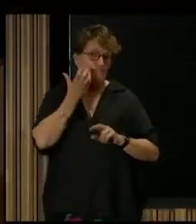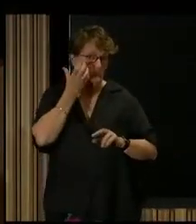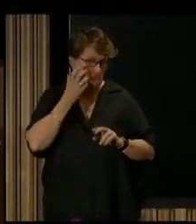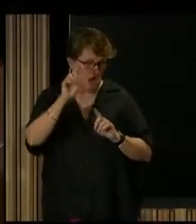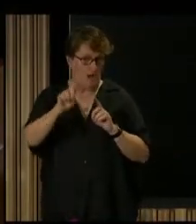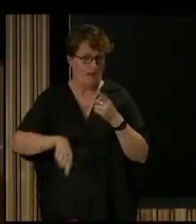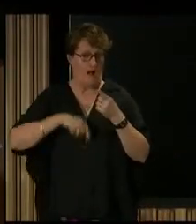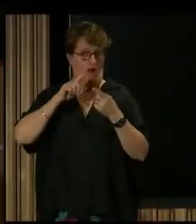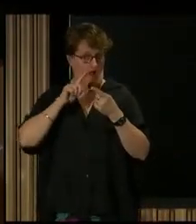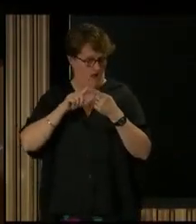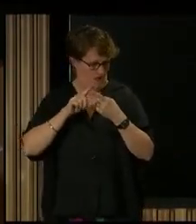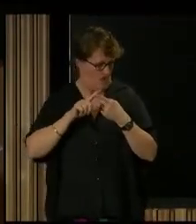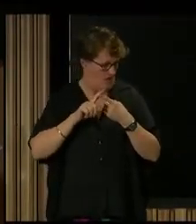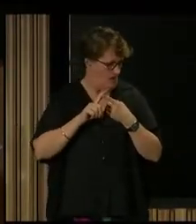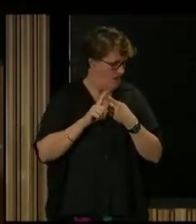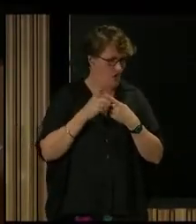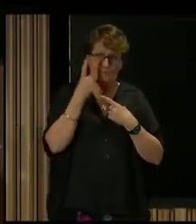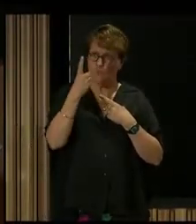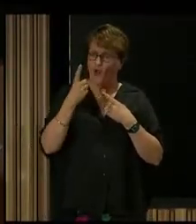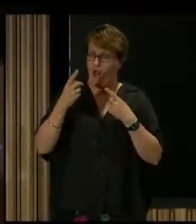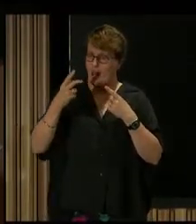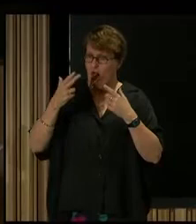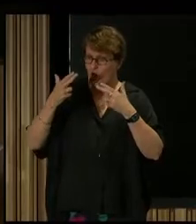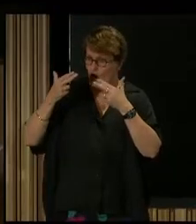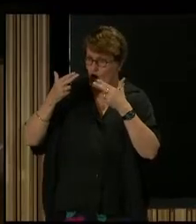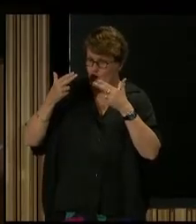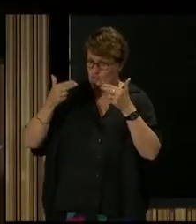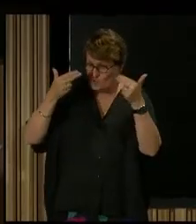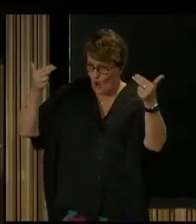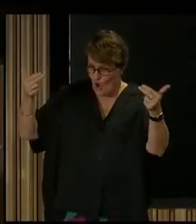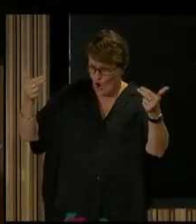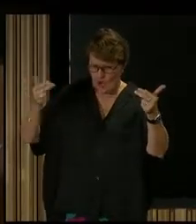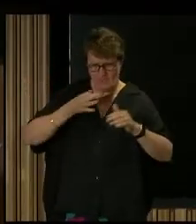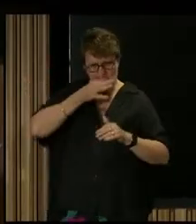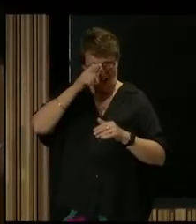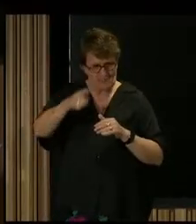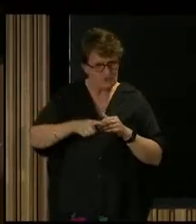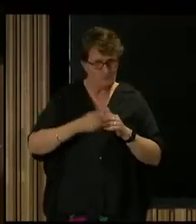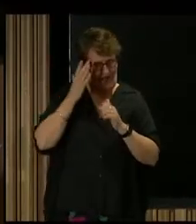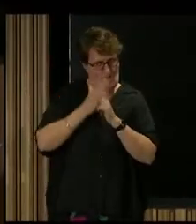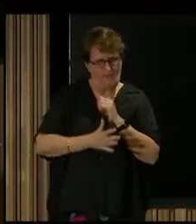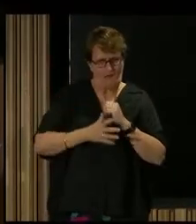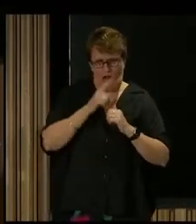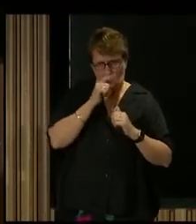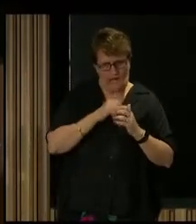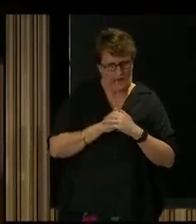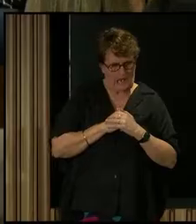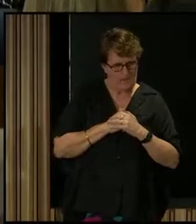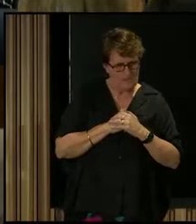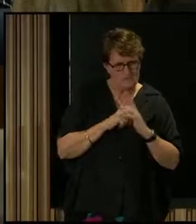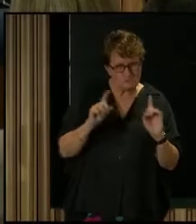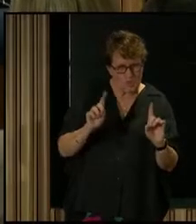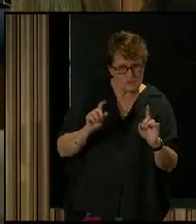as an interlude, I think there's one song that you often get asked to do that you're never going to do. Is that right? Yes.